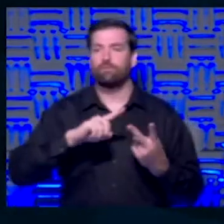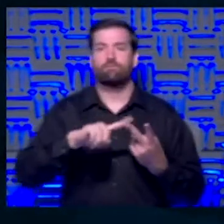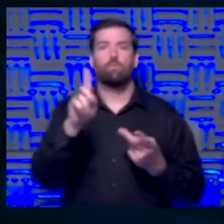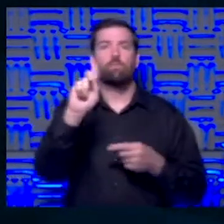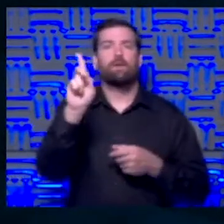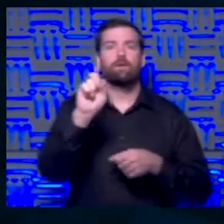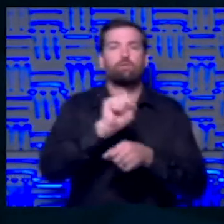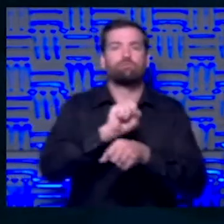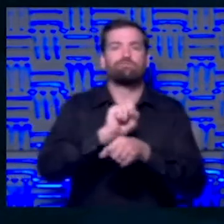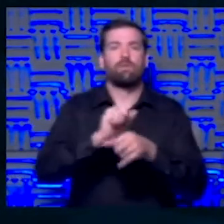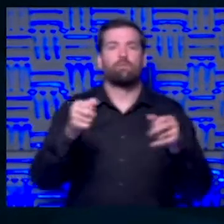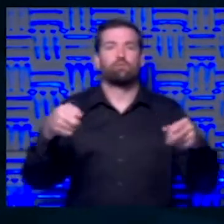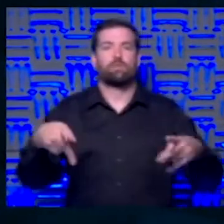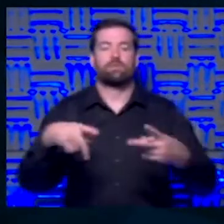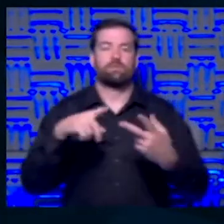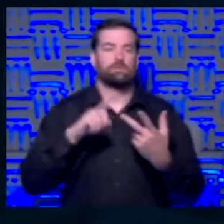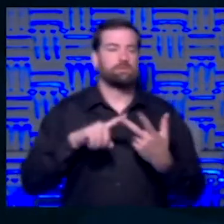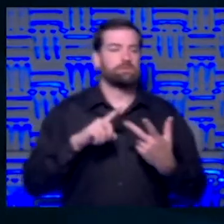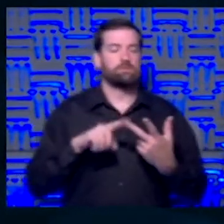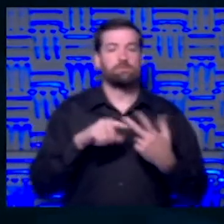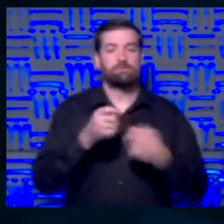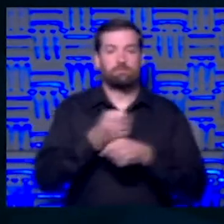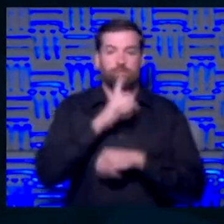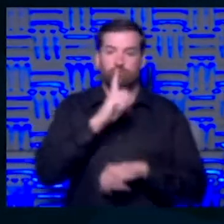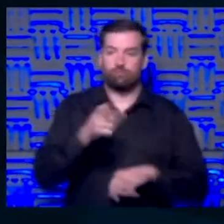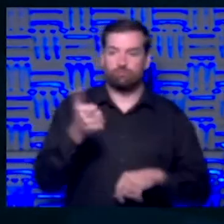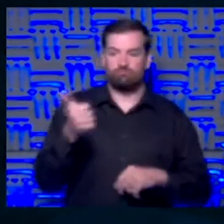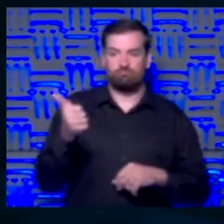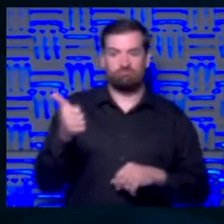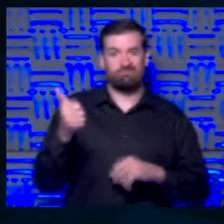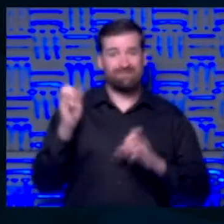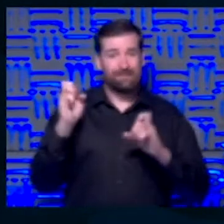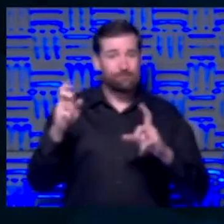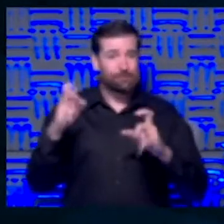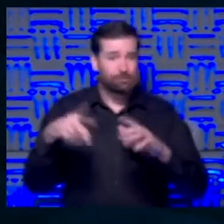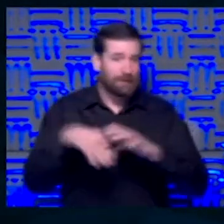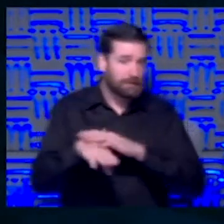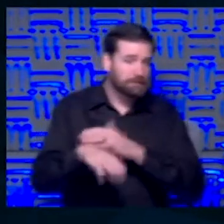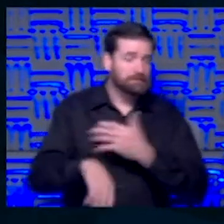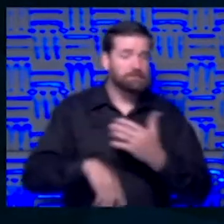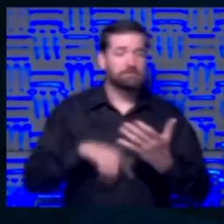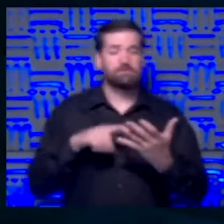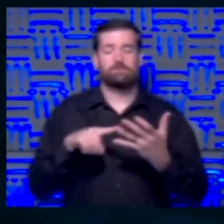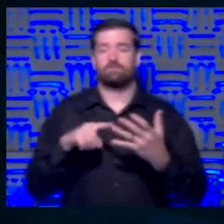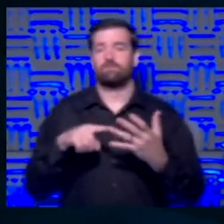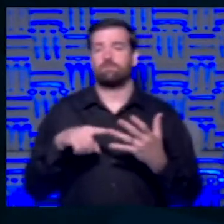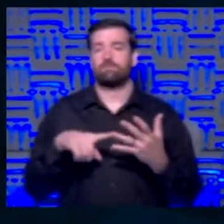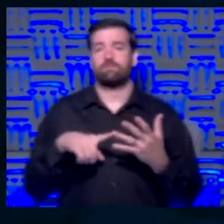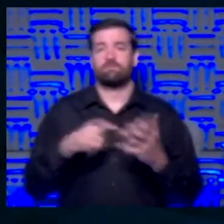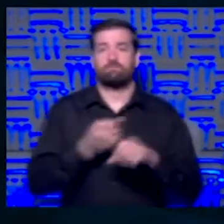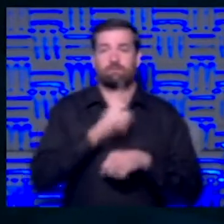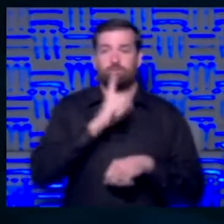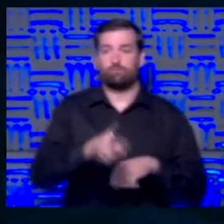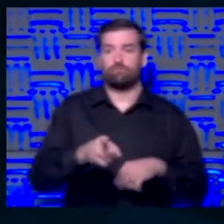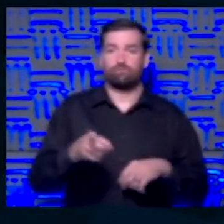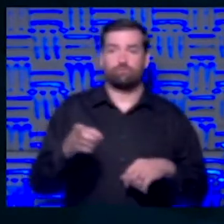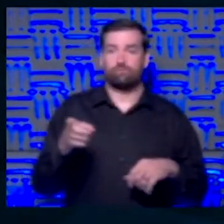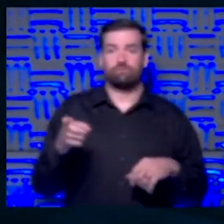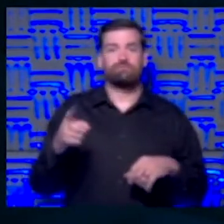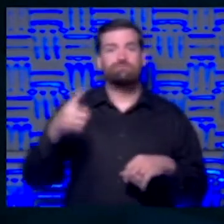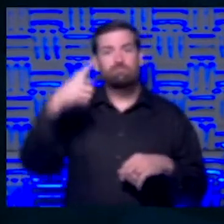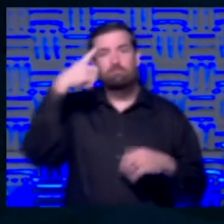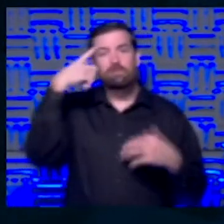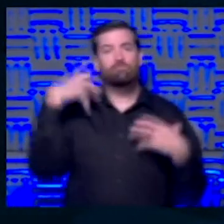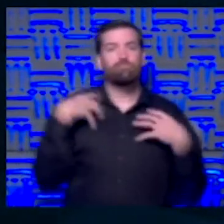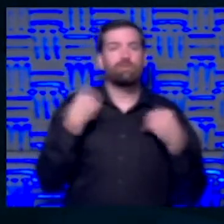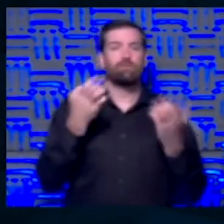opportunities are, making sure that they have access to the education that they need, making sure that people have access to mental health